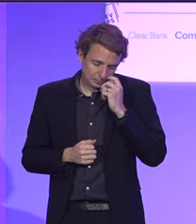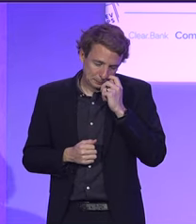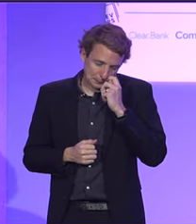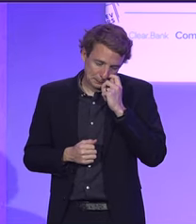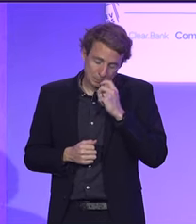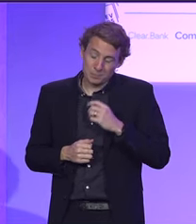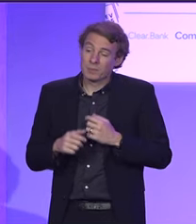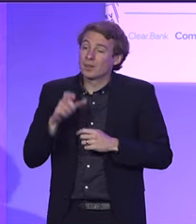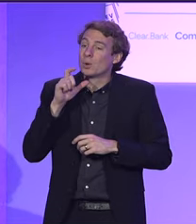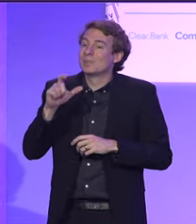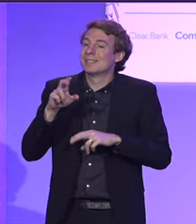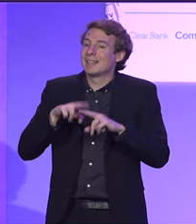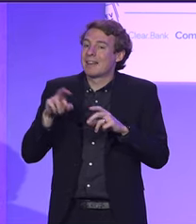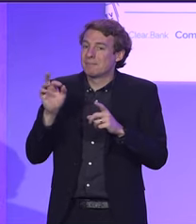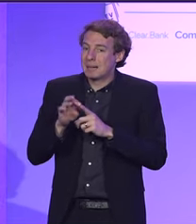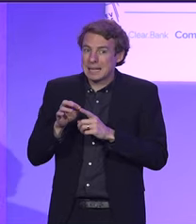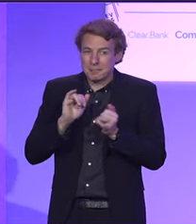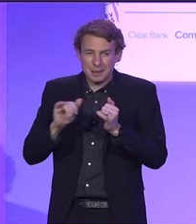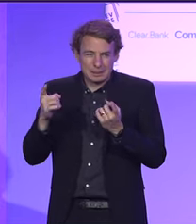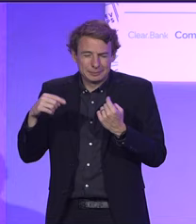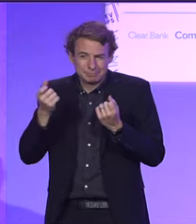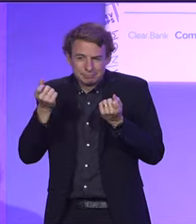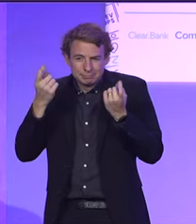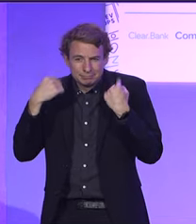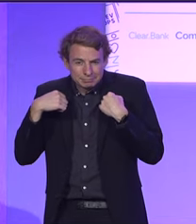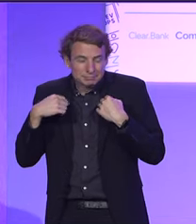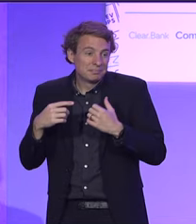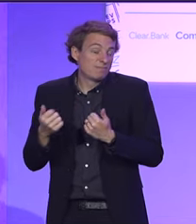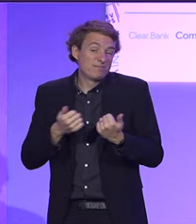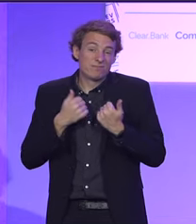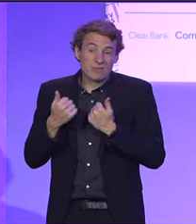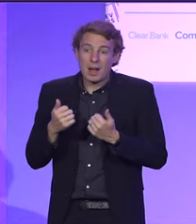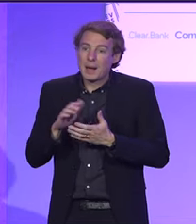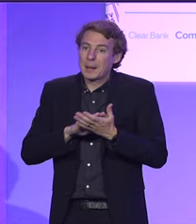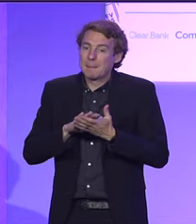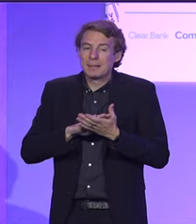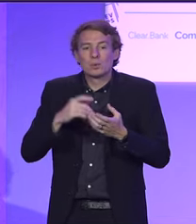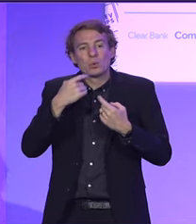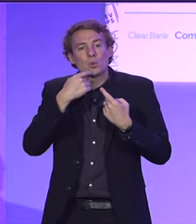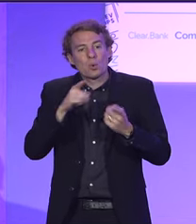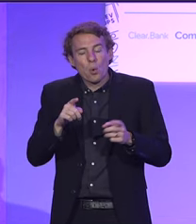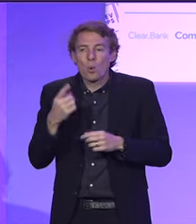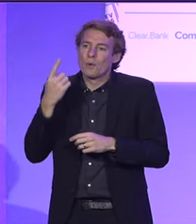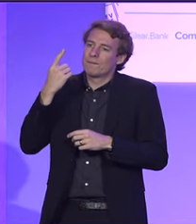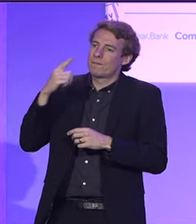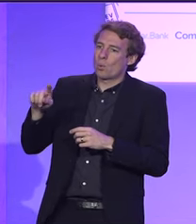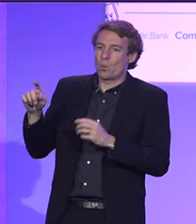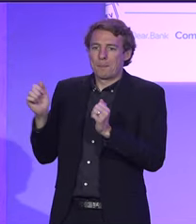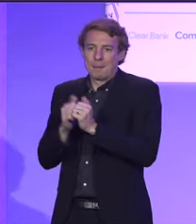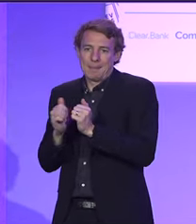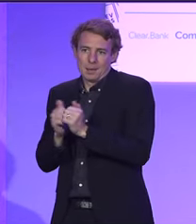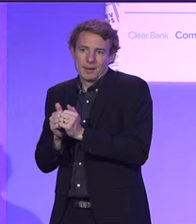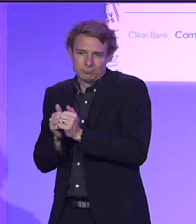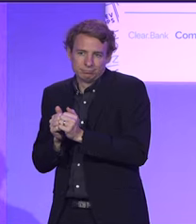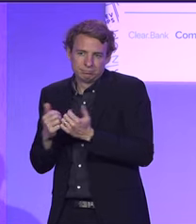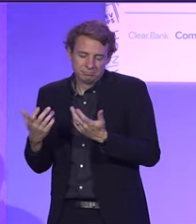a lot. For those of you in the room who don't know what a CFP is, that is completely fine. All it means is call for papers. So the beautiful thing about our industry